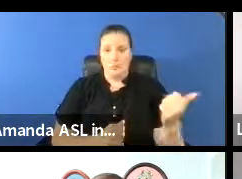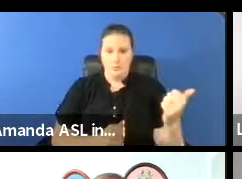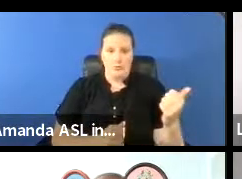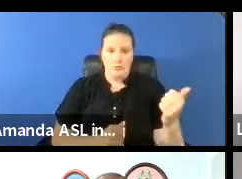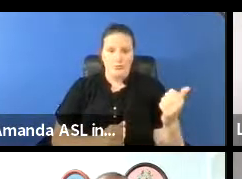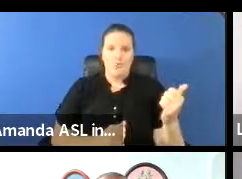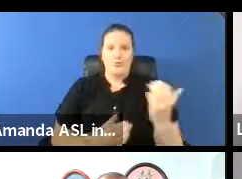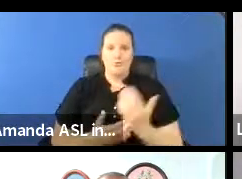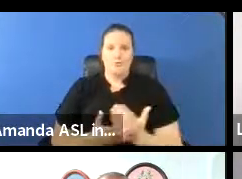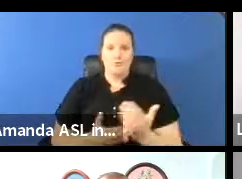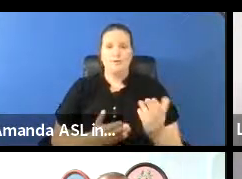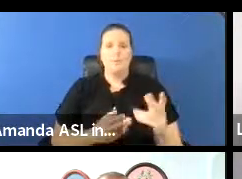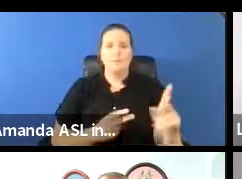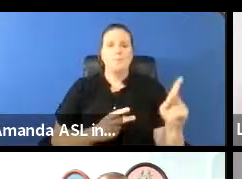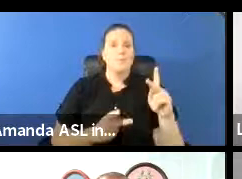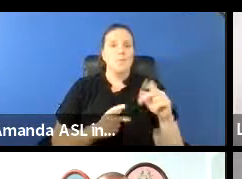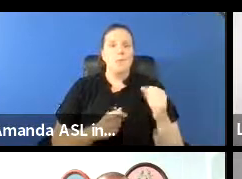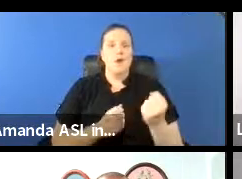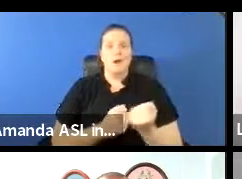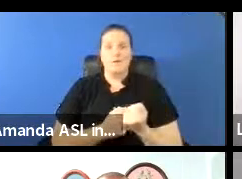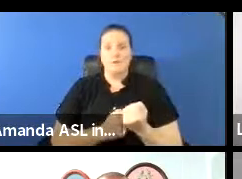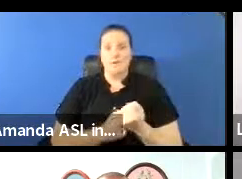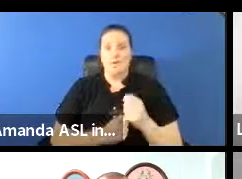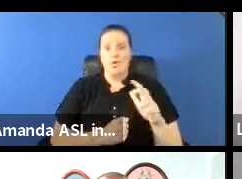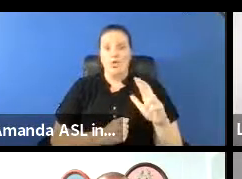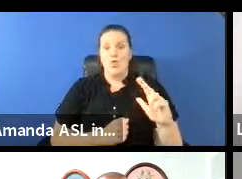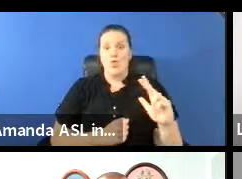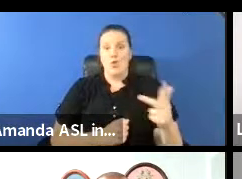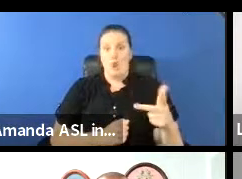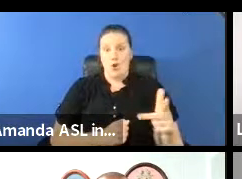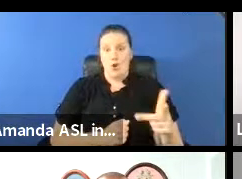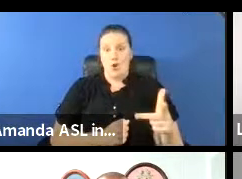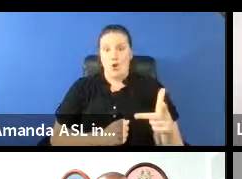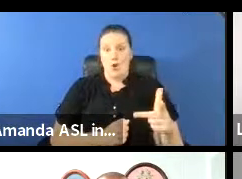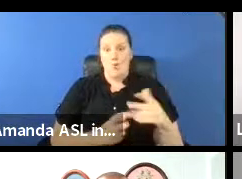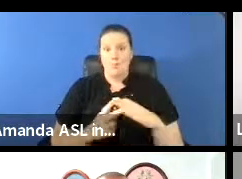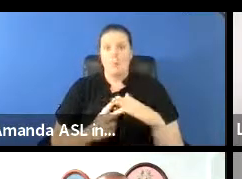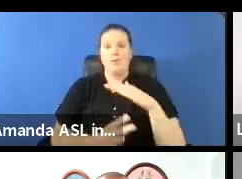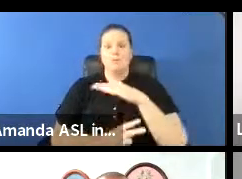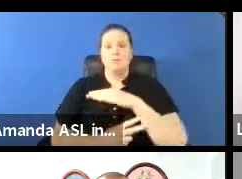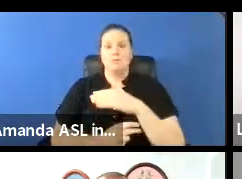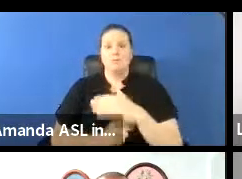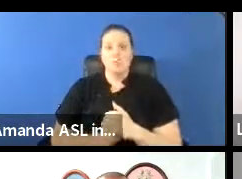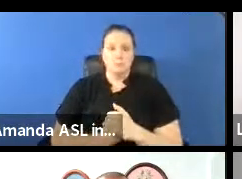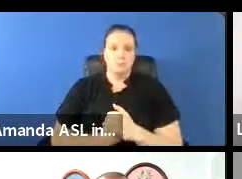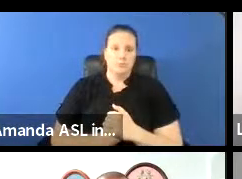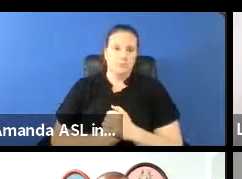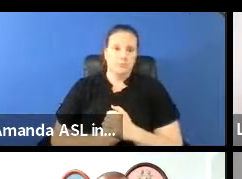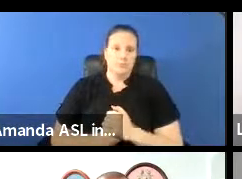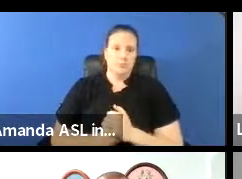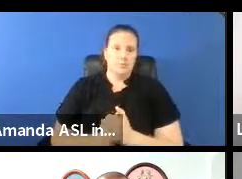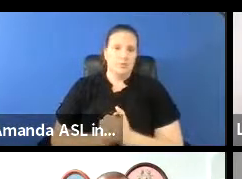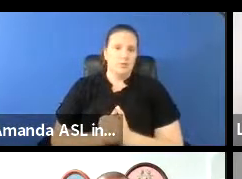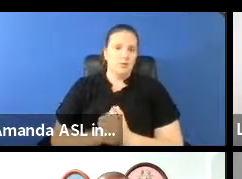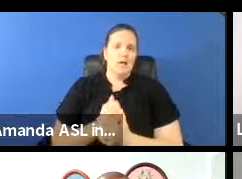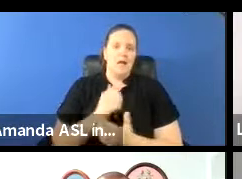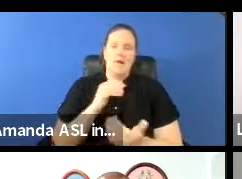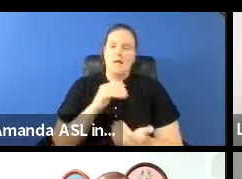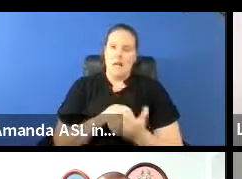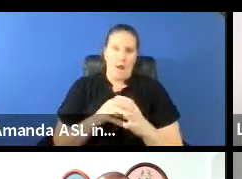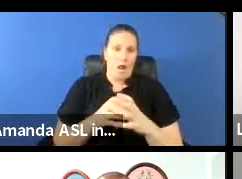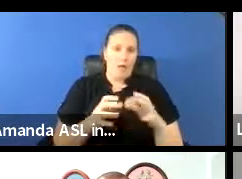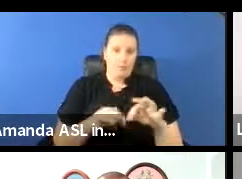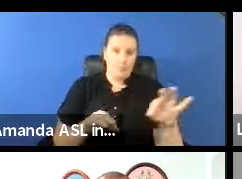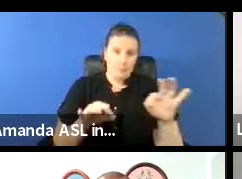venues are the folks who are advocating for a third bridge. And once again, there's a lot of merit to